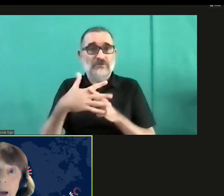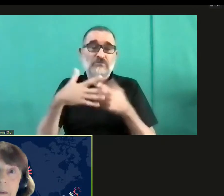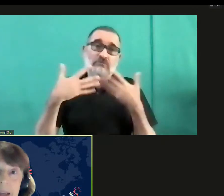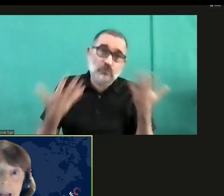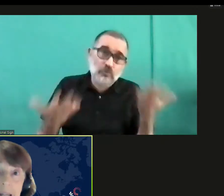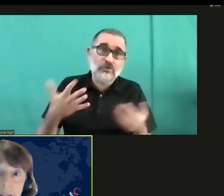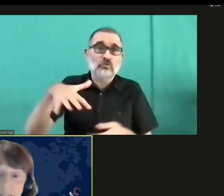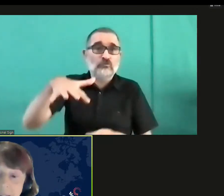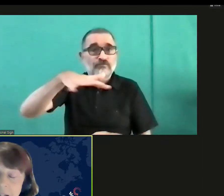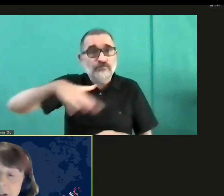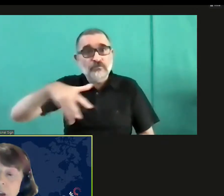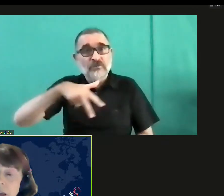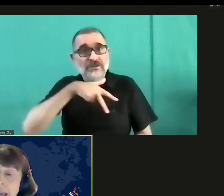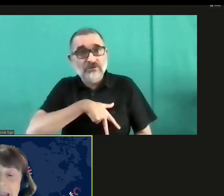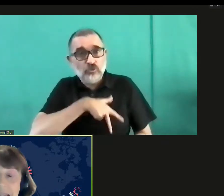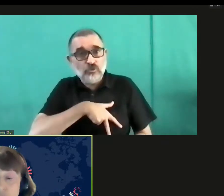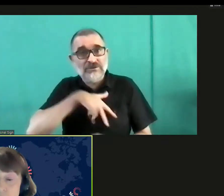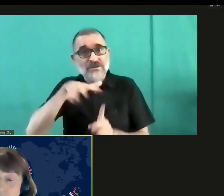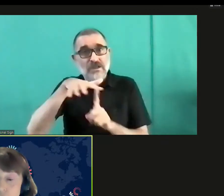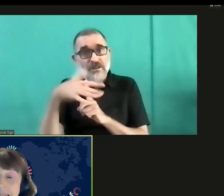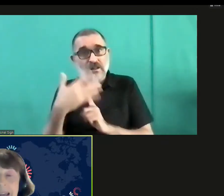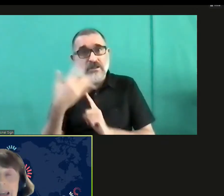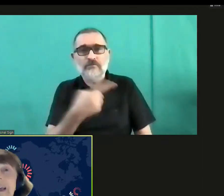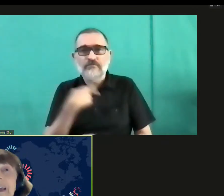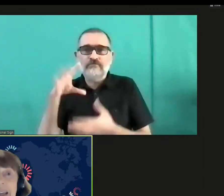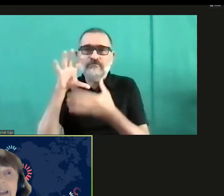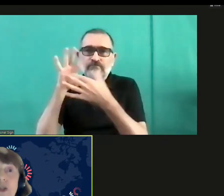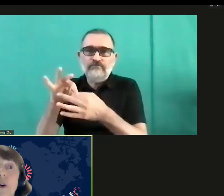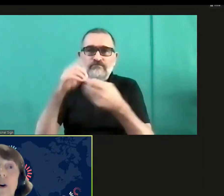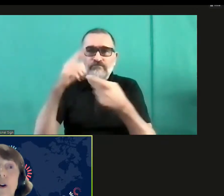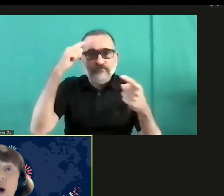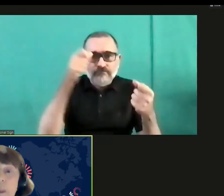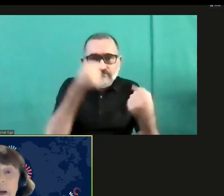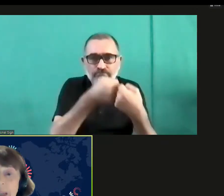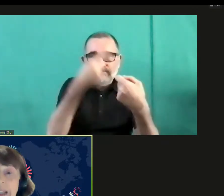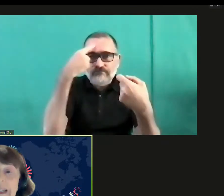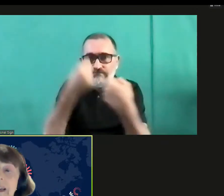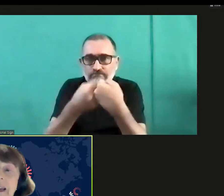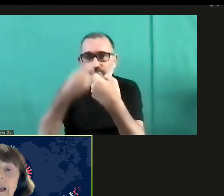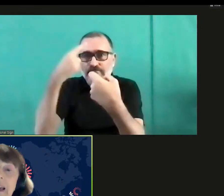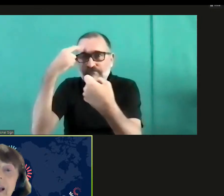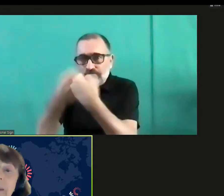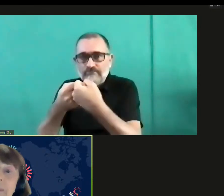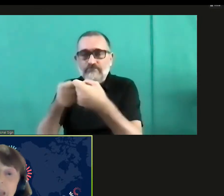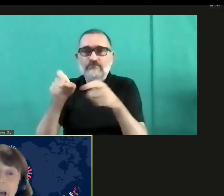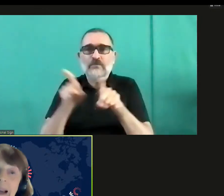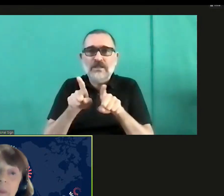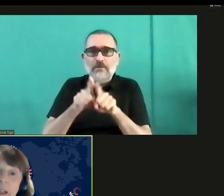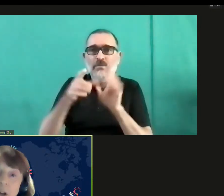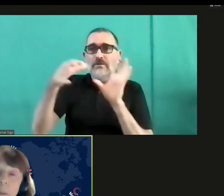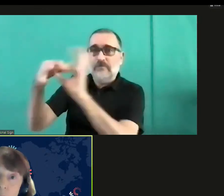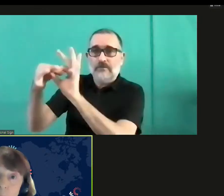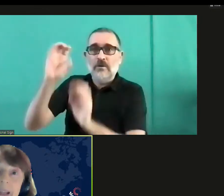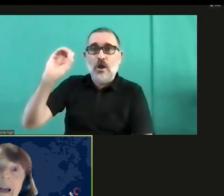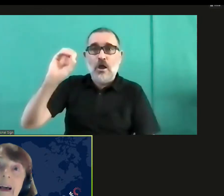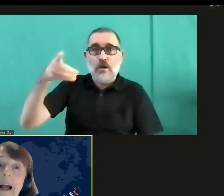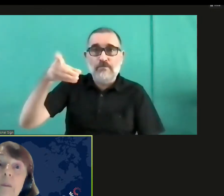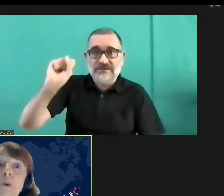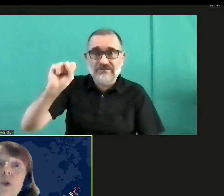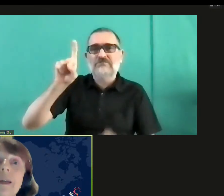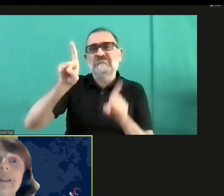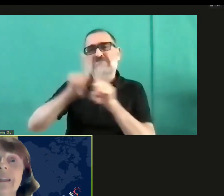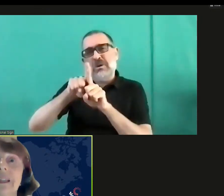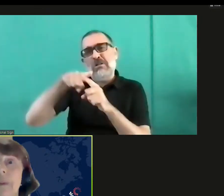Why is a certain kind of unhealthy food not good for me? And this allows us